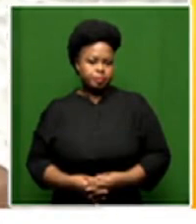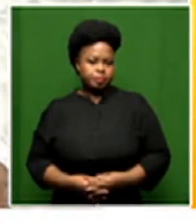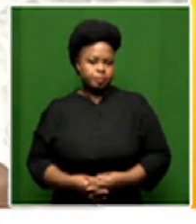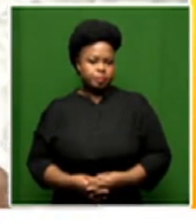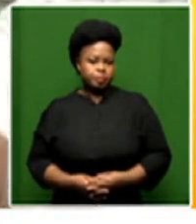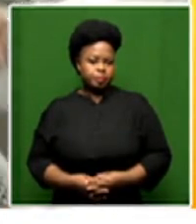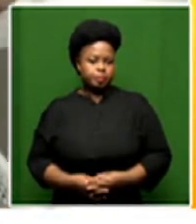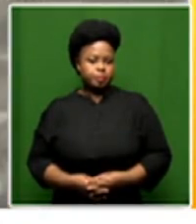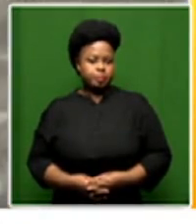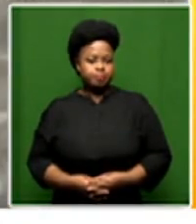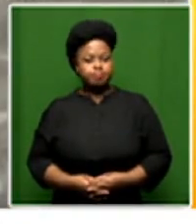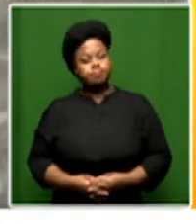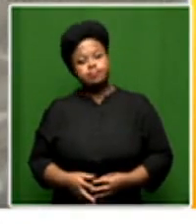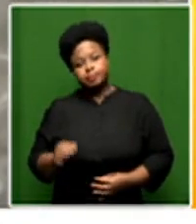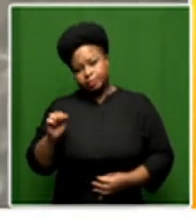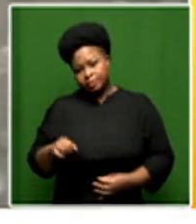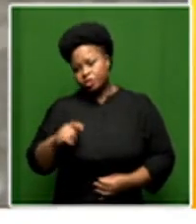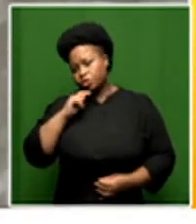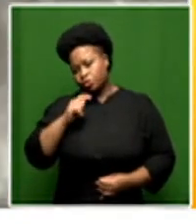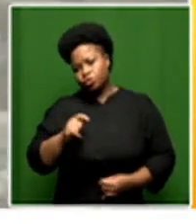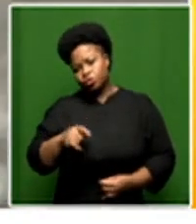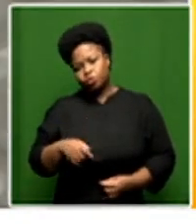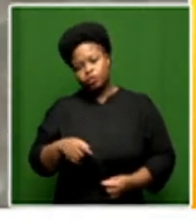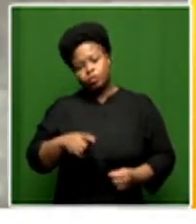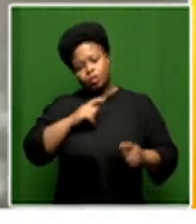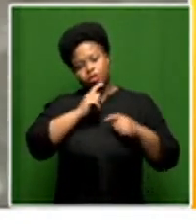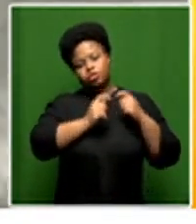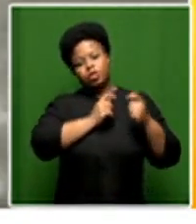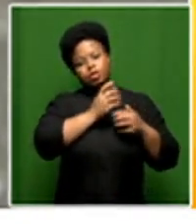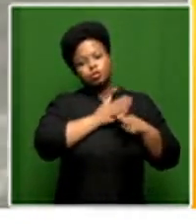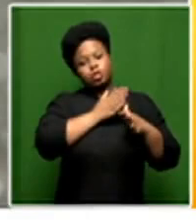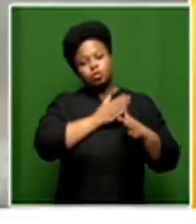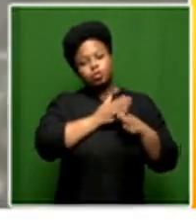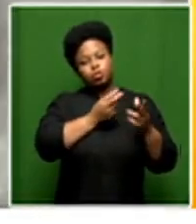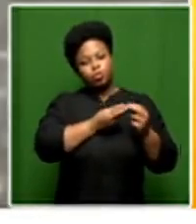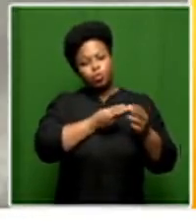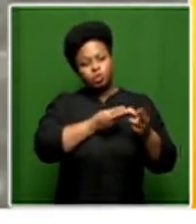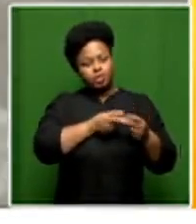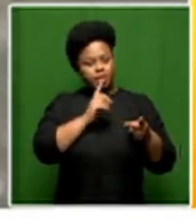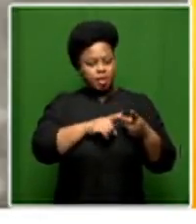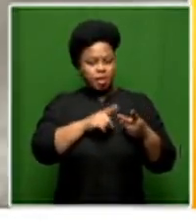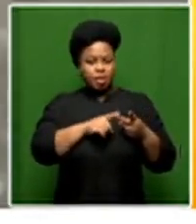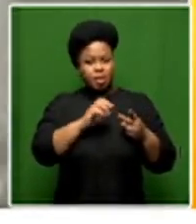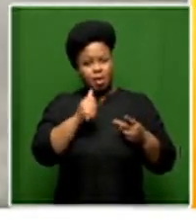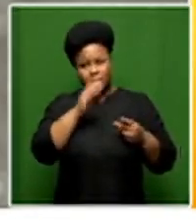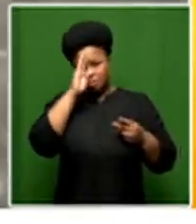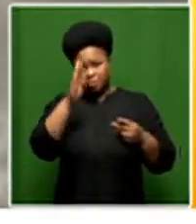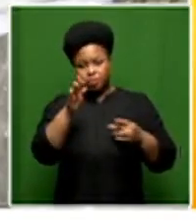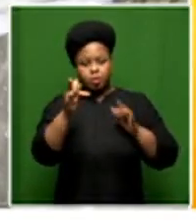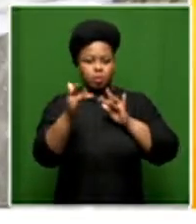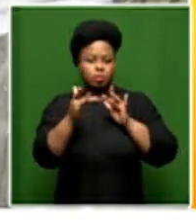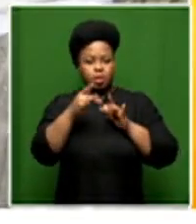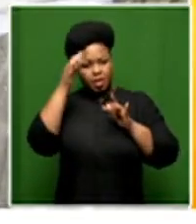Look, there have been some interaction through trade unions, and trade unions interfacing directly with frontline workers, but